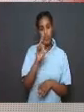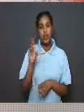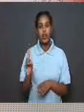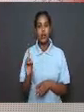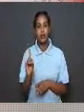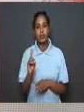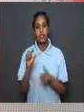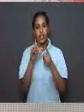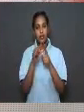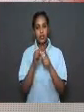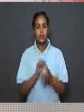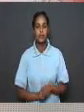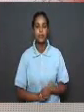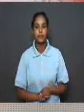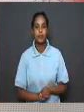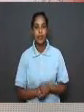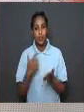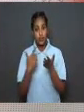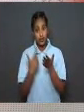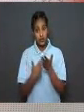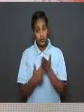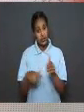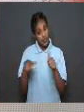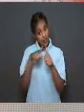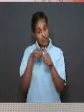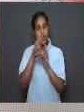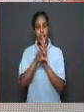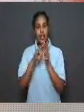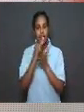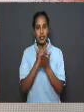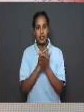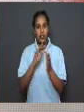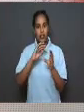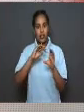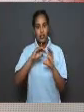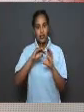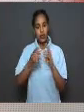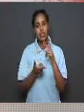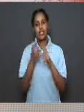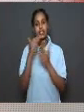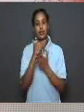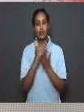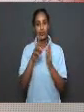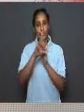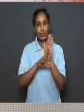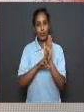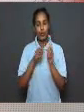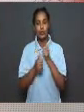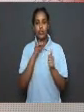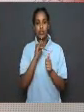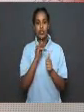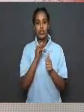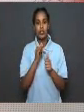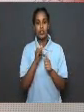thermodynamic terms. This will be the first lesson in our third unit, which is